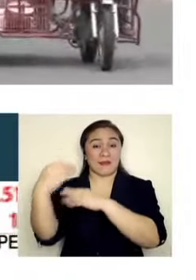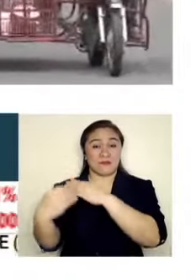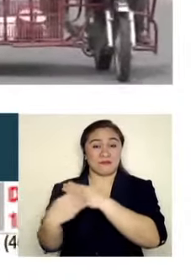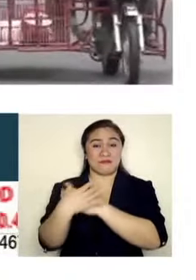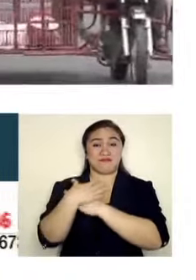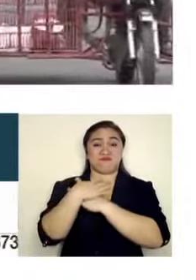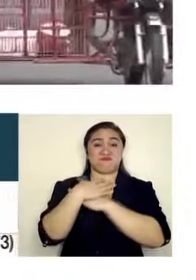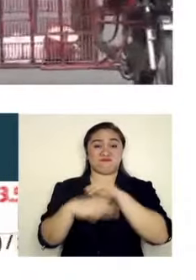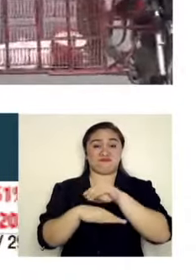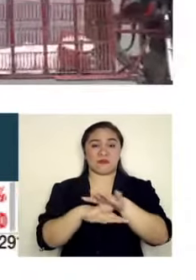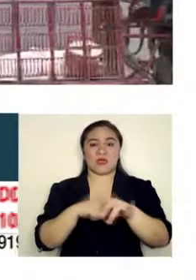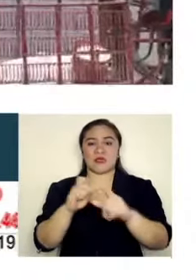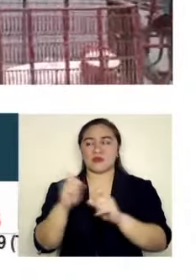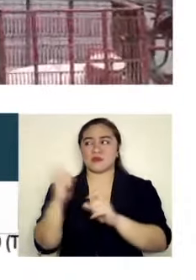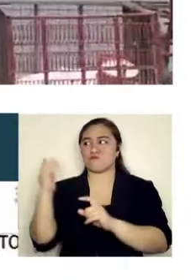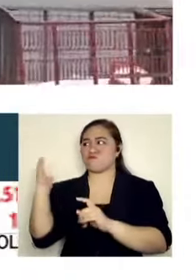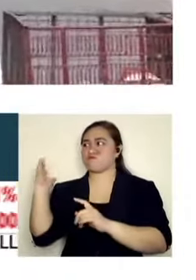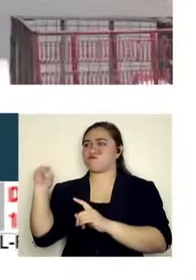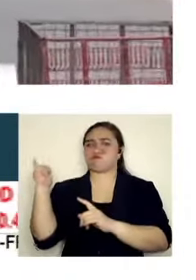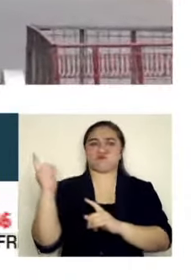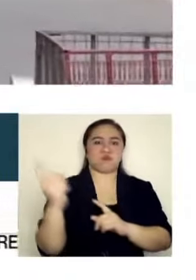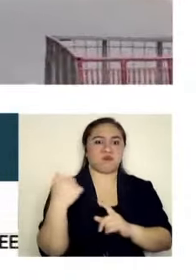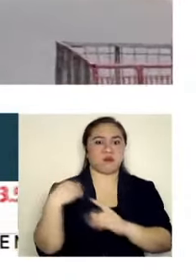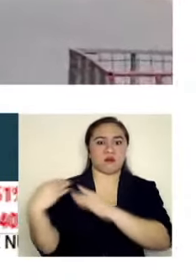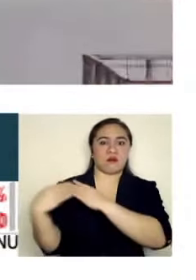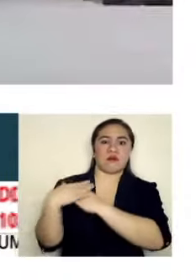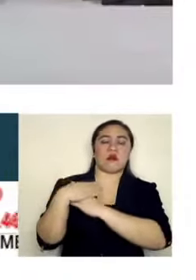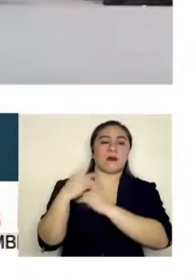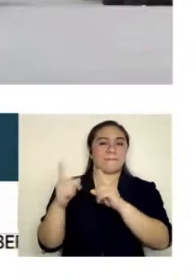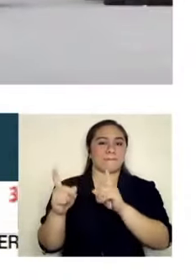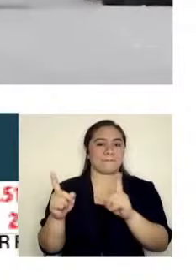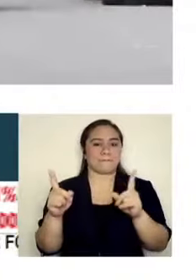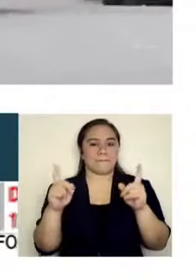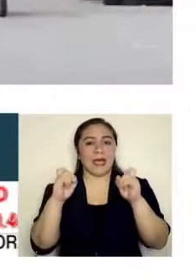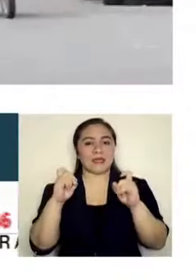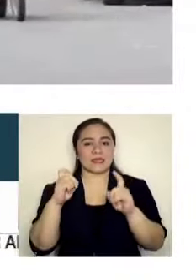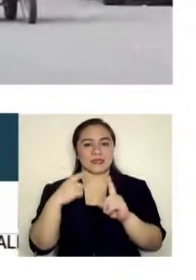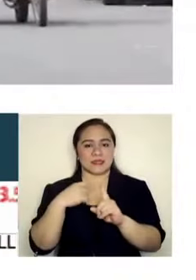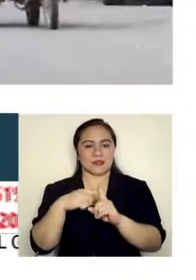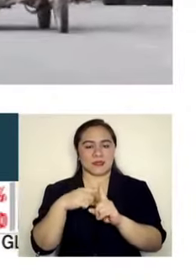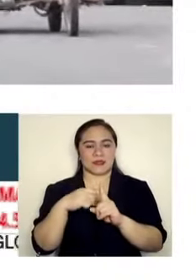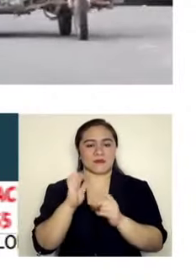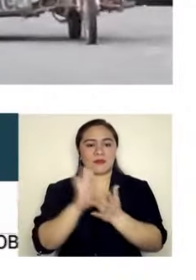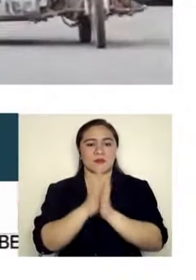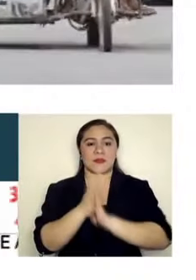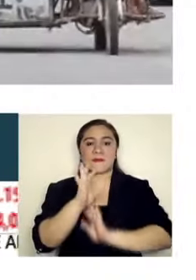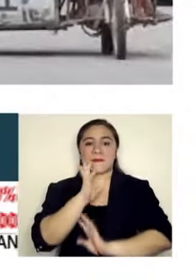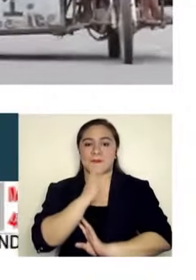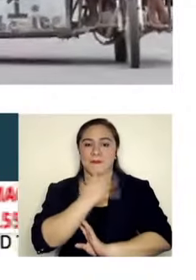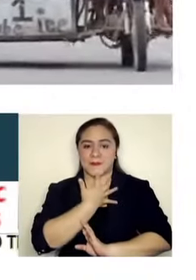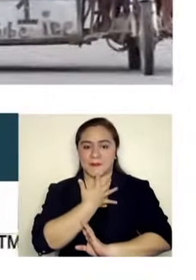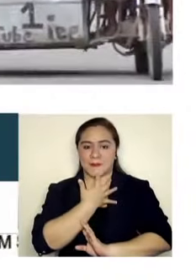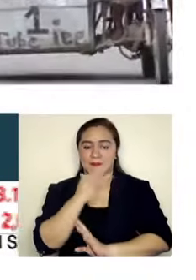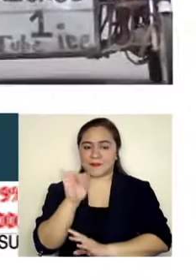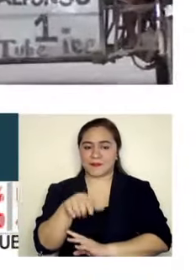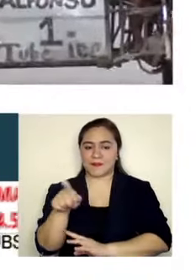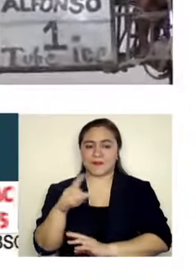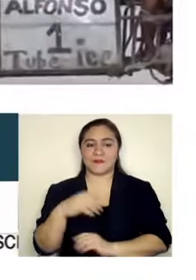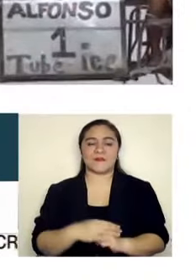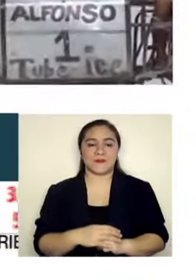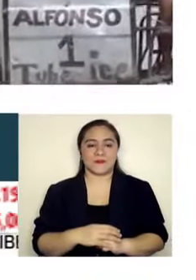ka lang daw ng positive, magkakaroon ka na. And mm-hmm. not only that, medyo serious ang case mo pag ikaw ay nagkaroon yan.